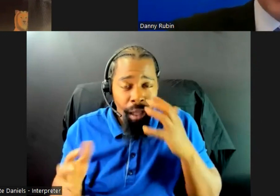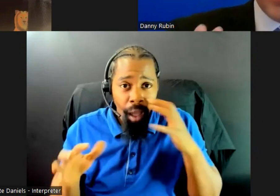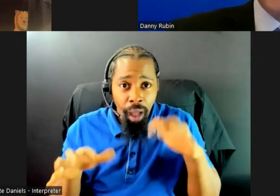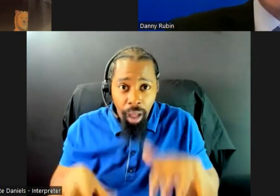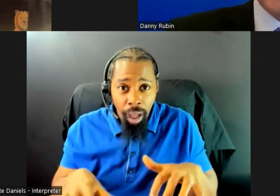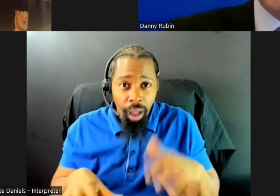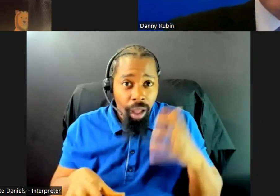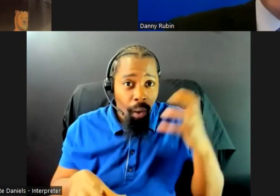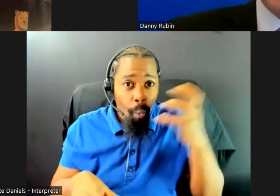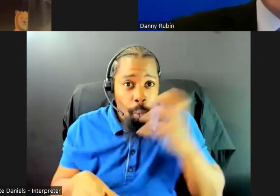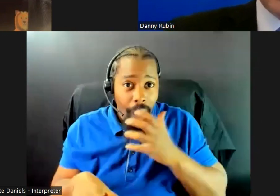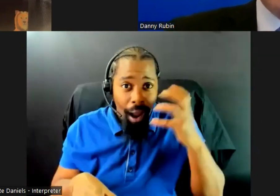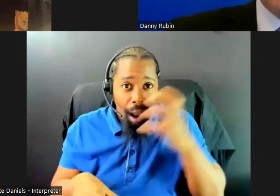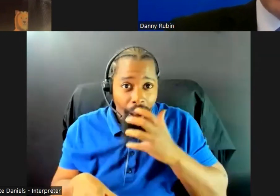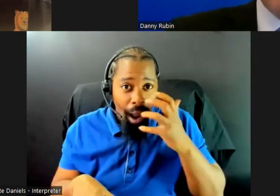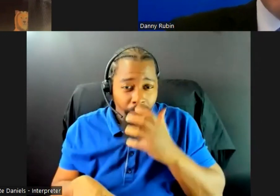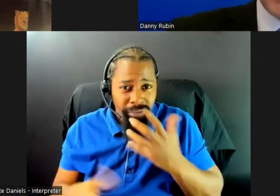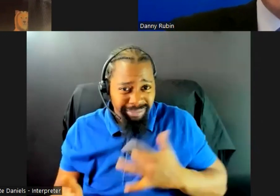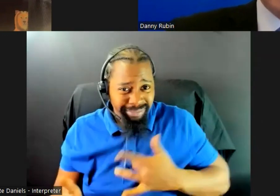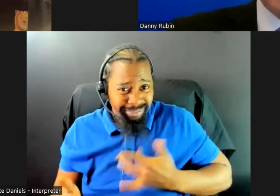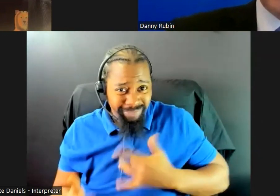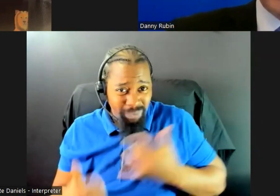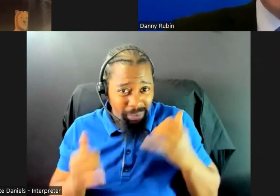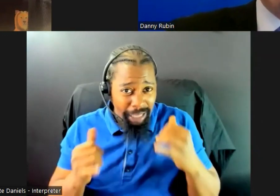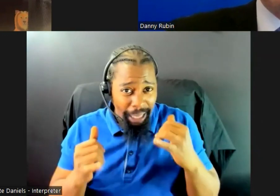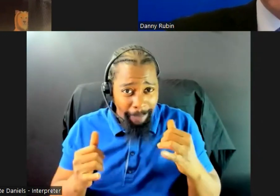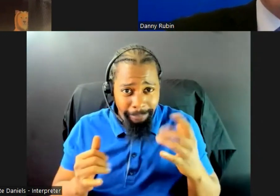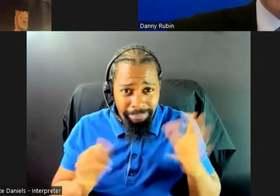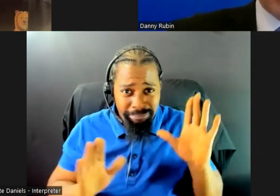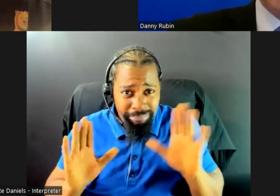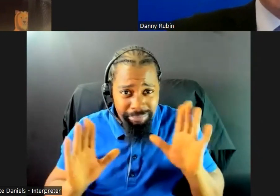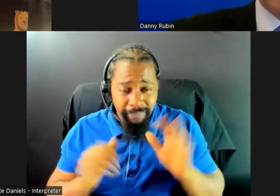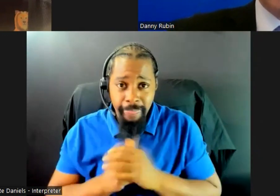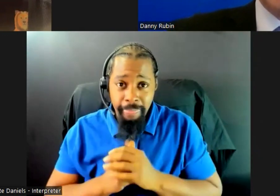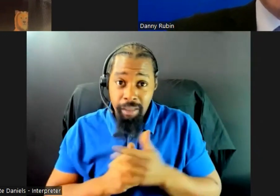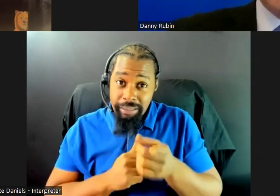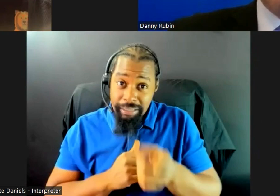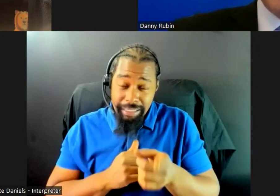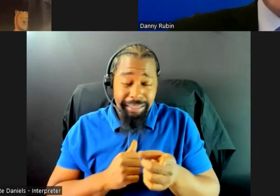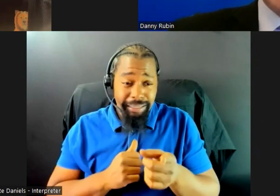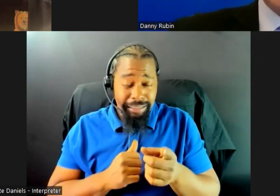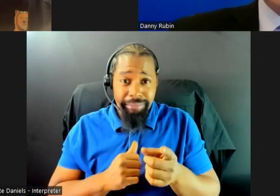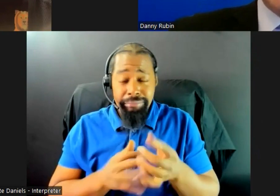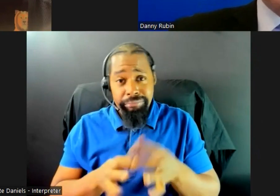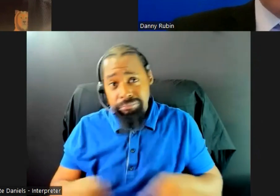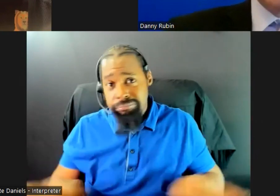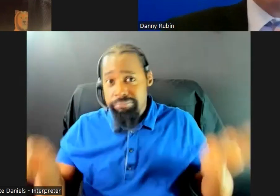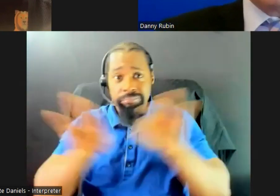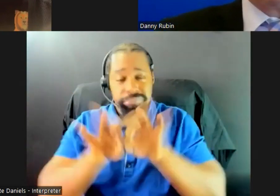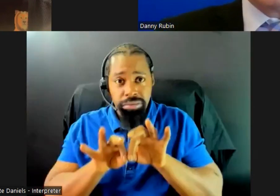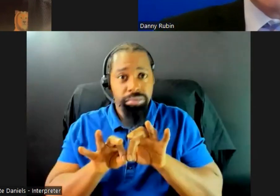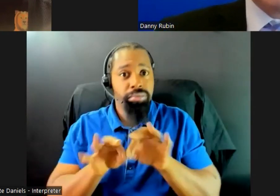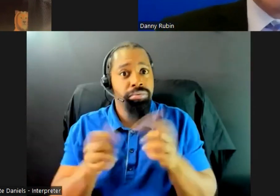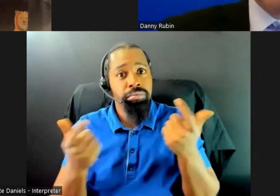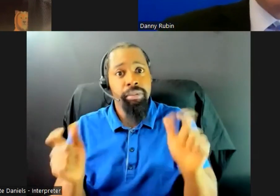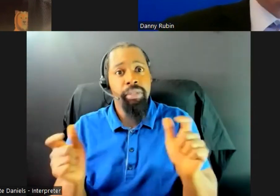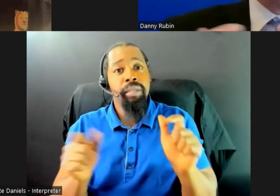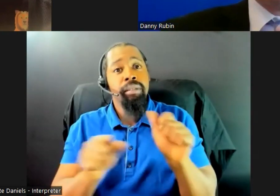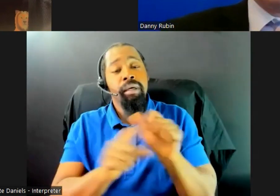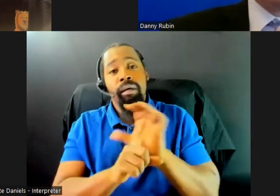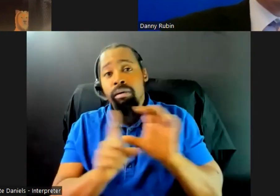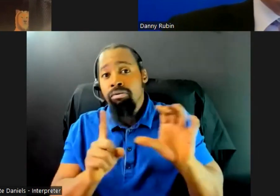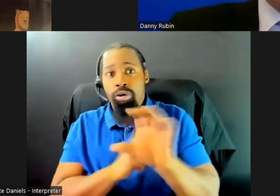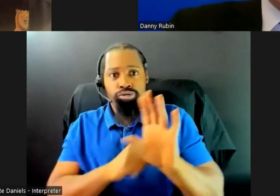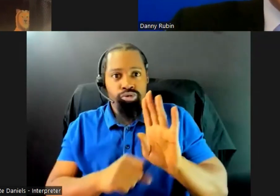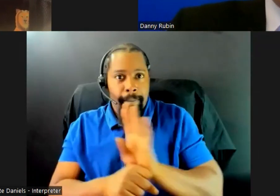you know, this is a sort of a major sort of cultural business that we may have seen in